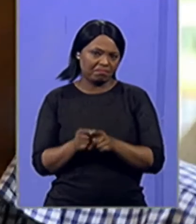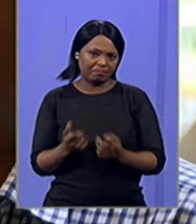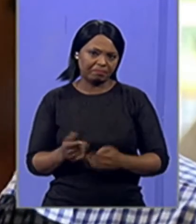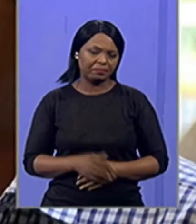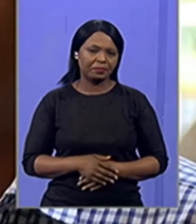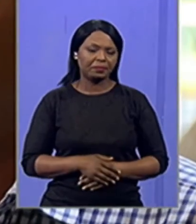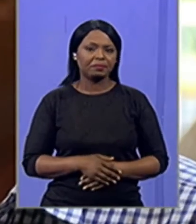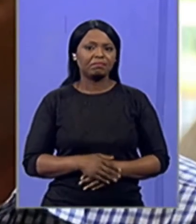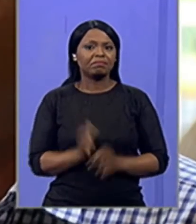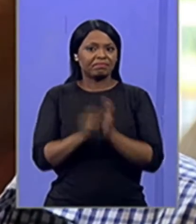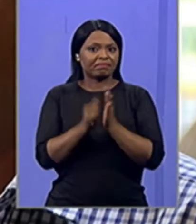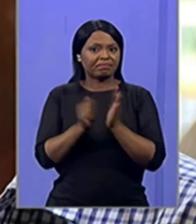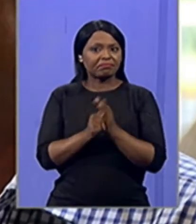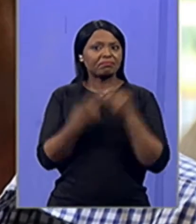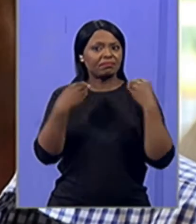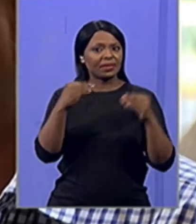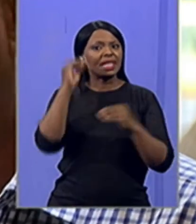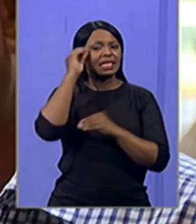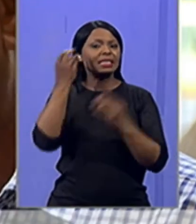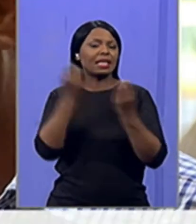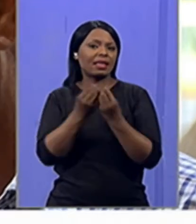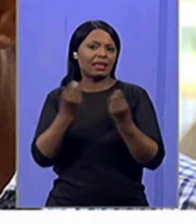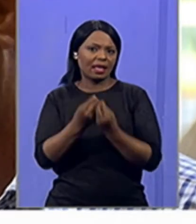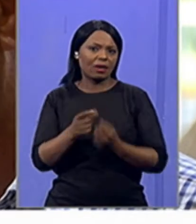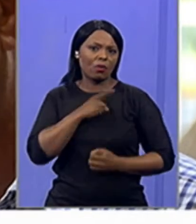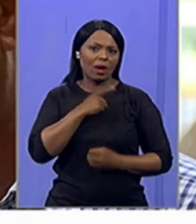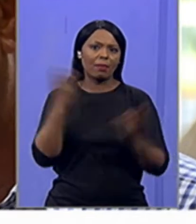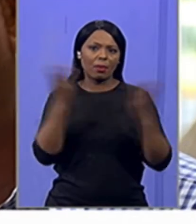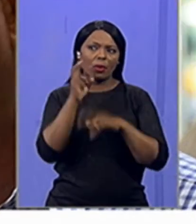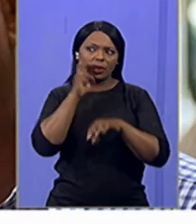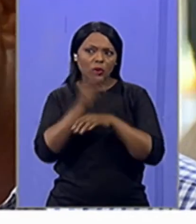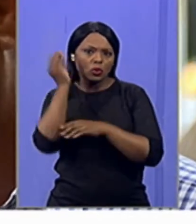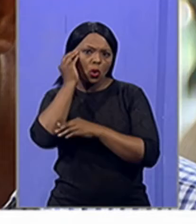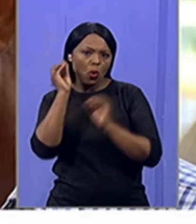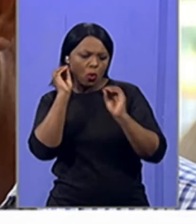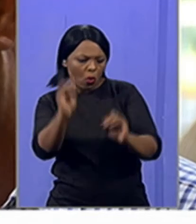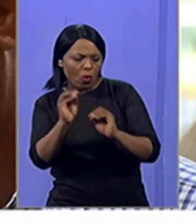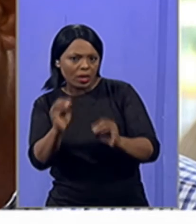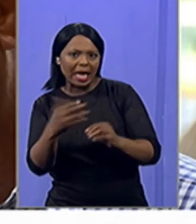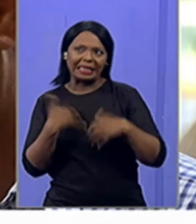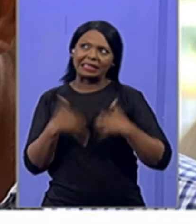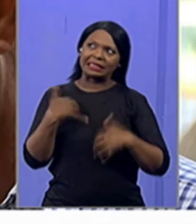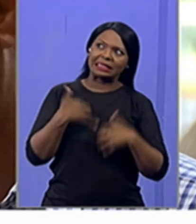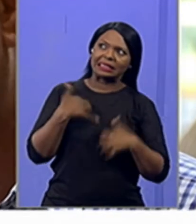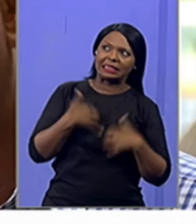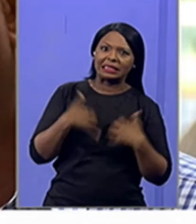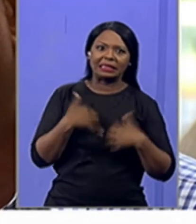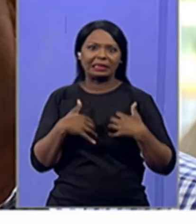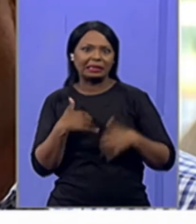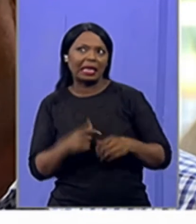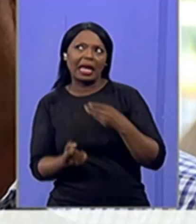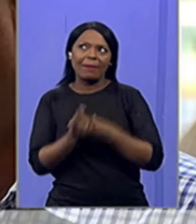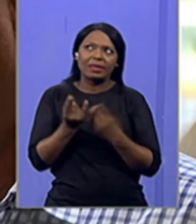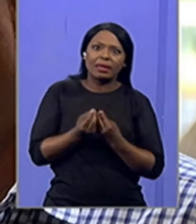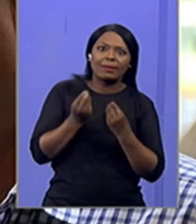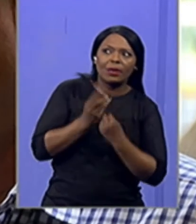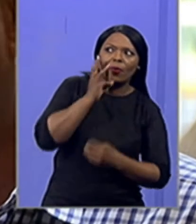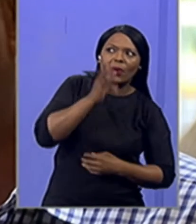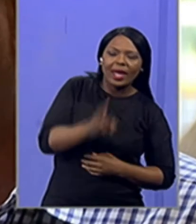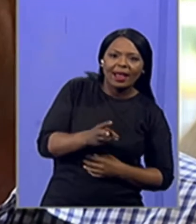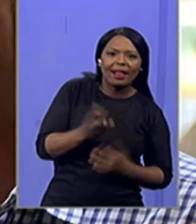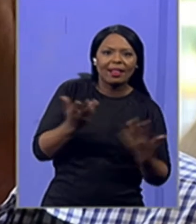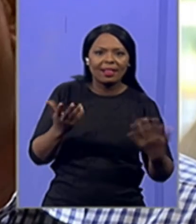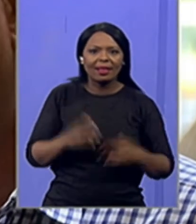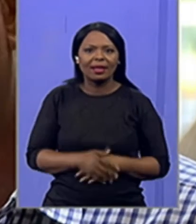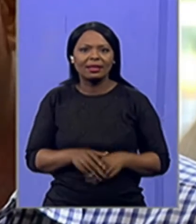marketing is a very interesting thing. Marketing is a combination of people knowing and so on, people getting excited about the event itself, people getting an